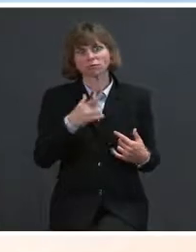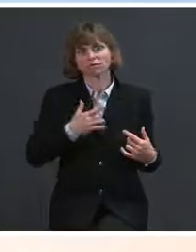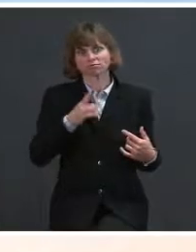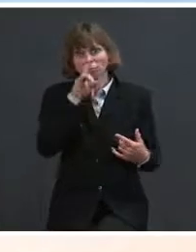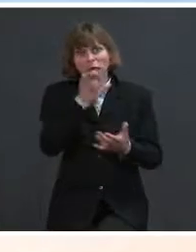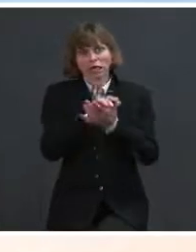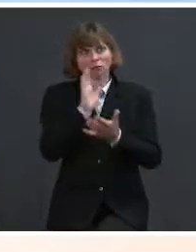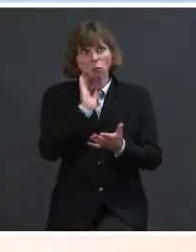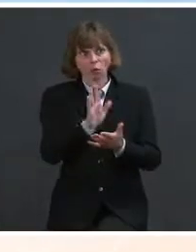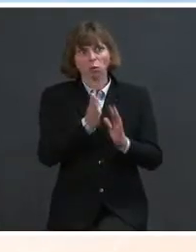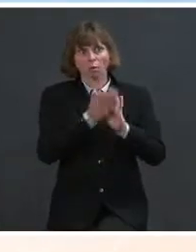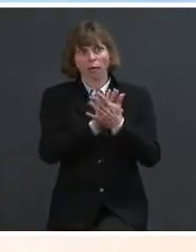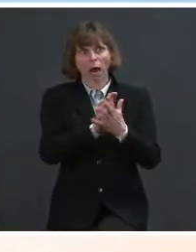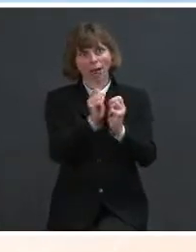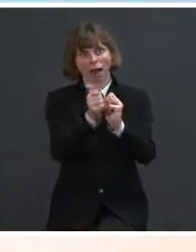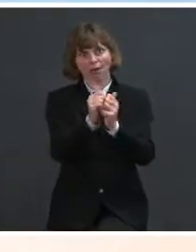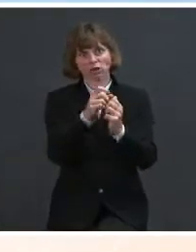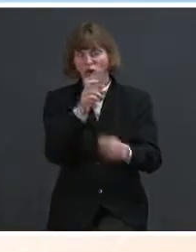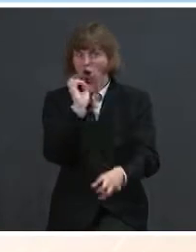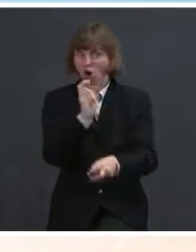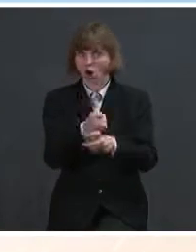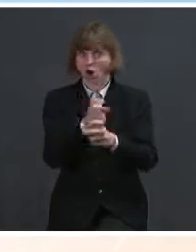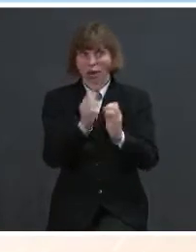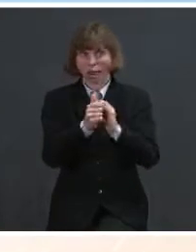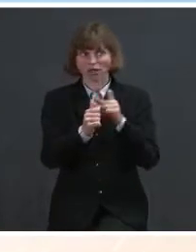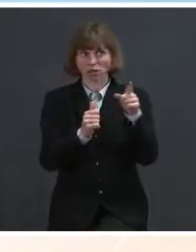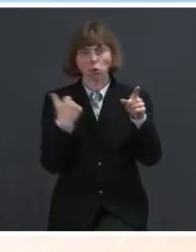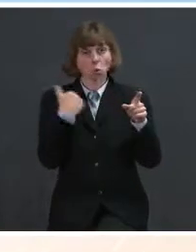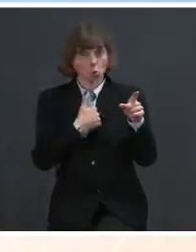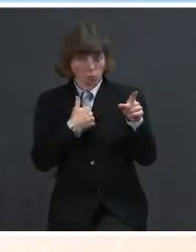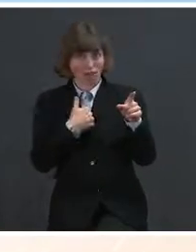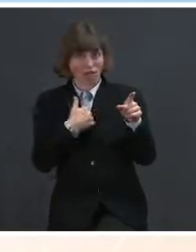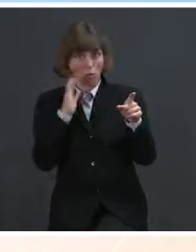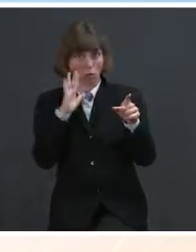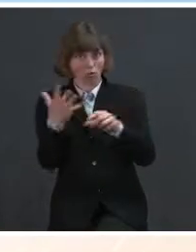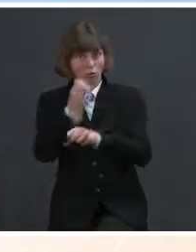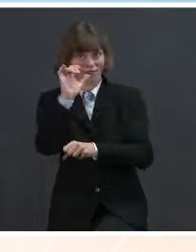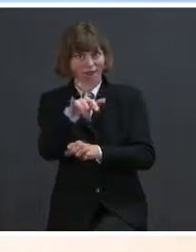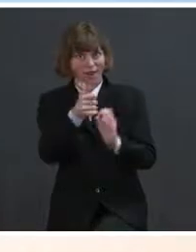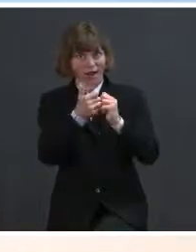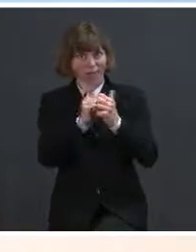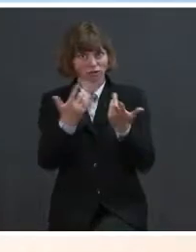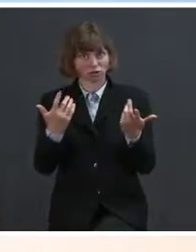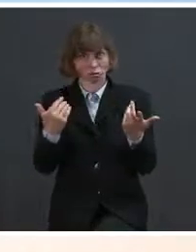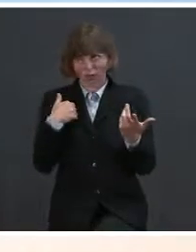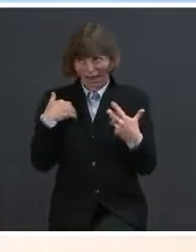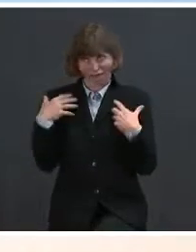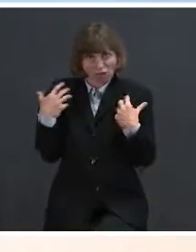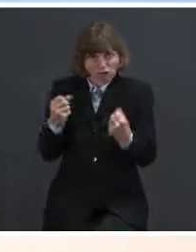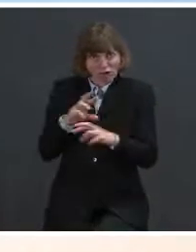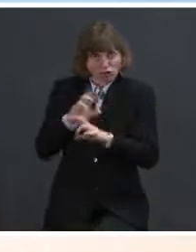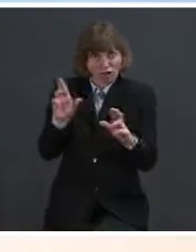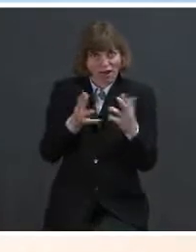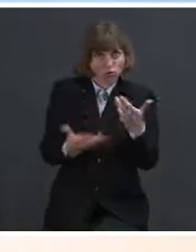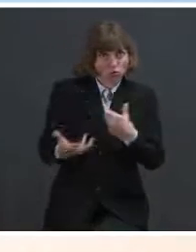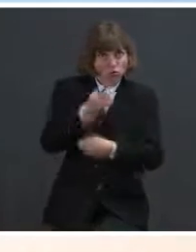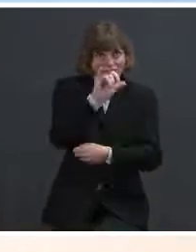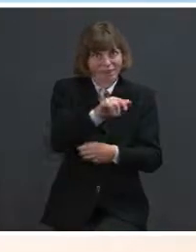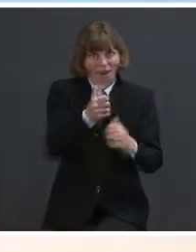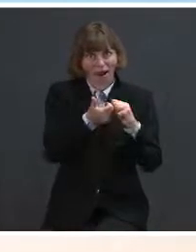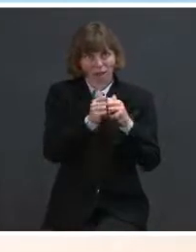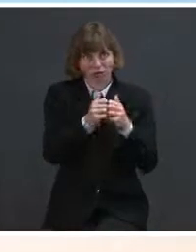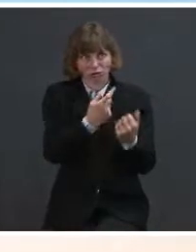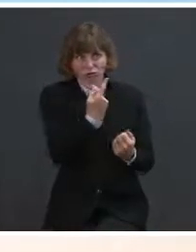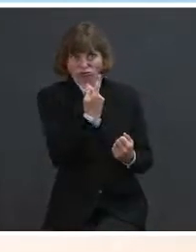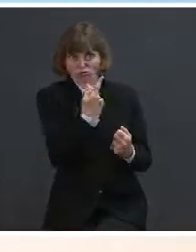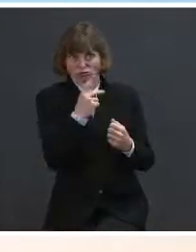to prevail in that competition. And he is amassing the sources of strength we need to be able to prevail. And that is 100% in line with